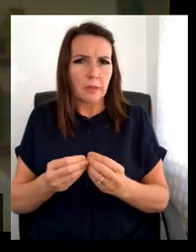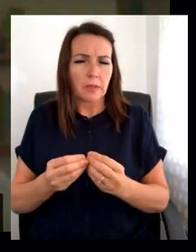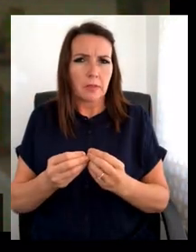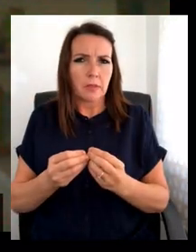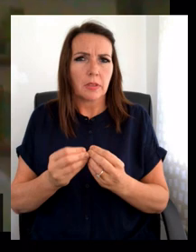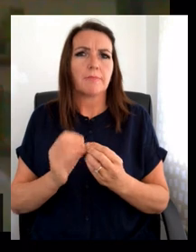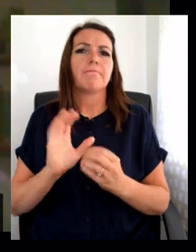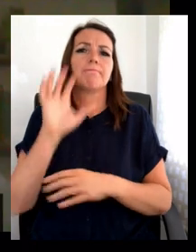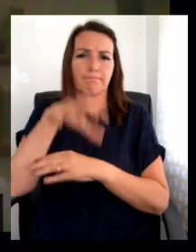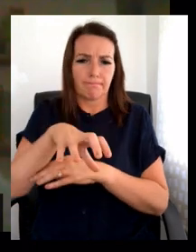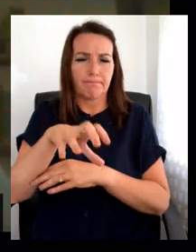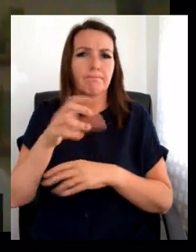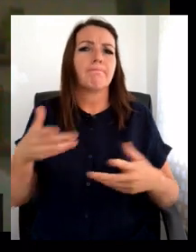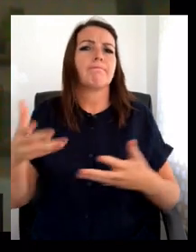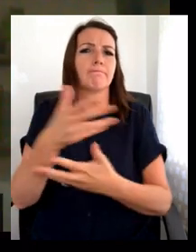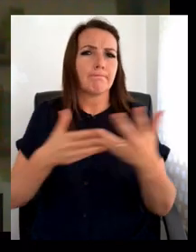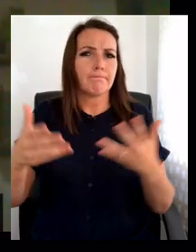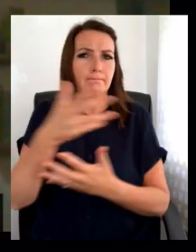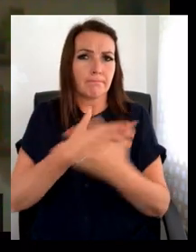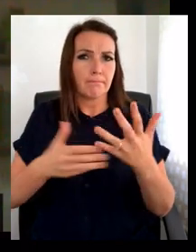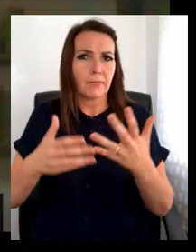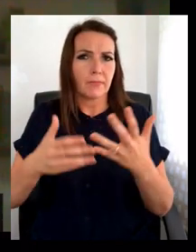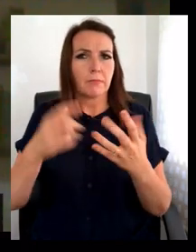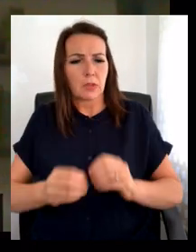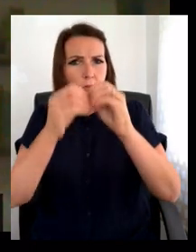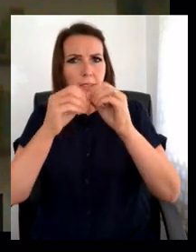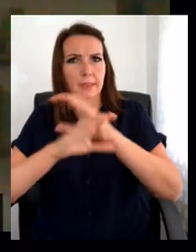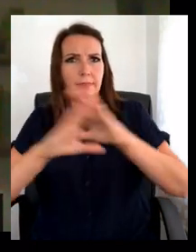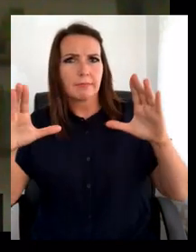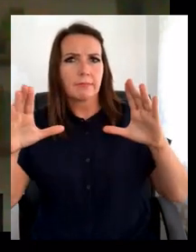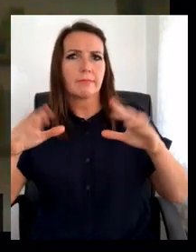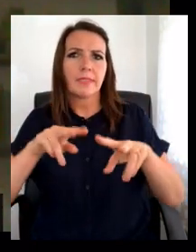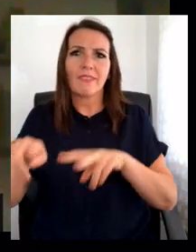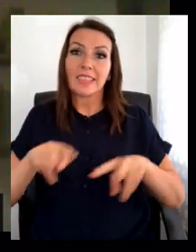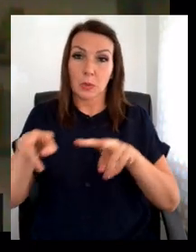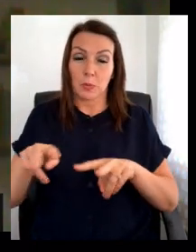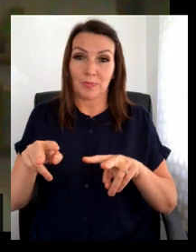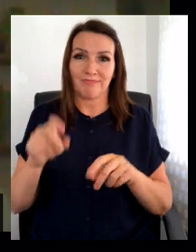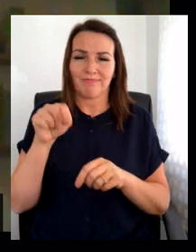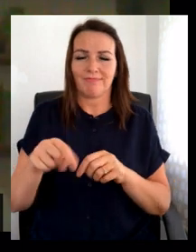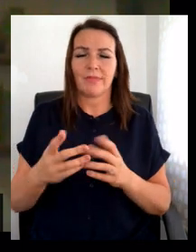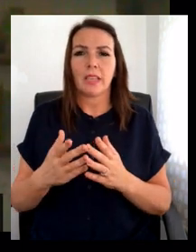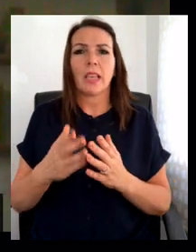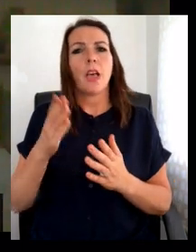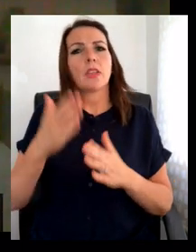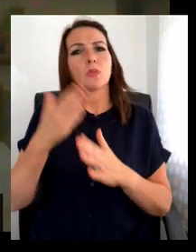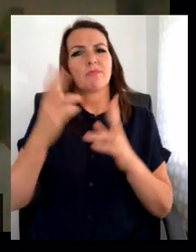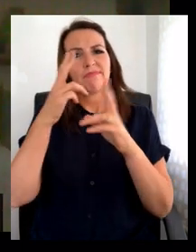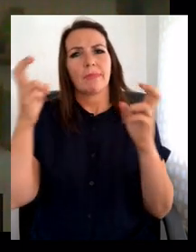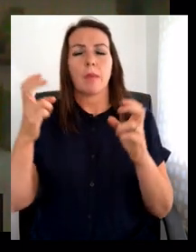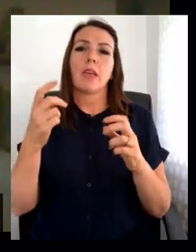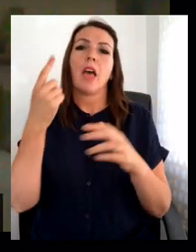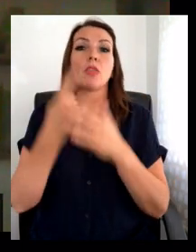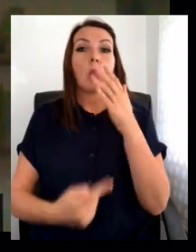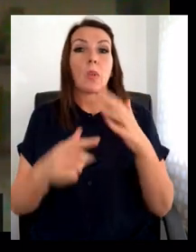and they kind of conceptualized and created short pieces. So this work is the Lonely Sailor Weather Report. Maybe we'll just